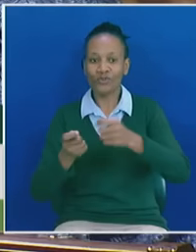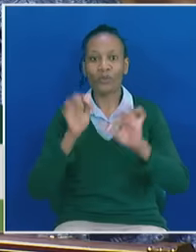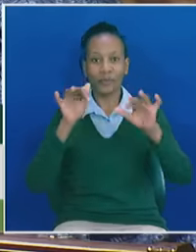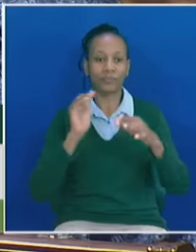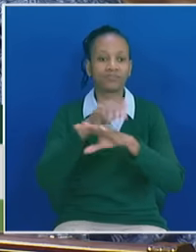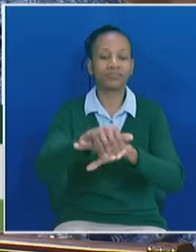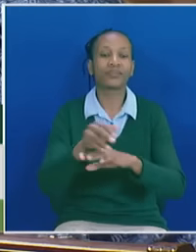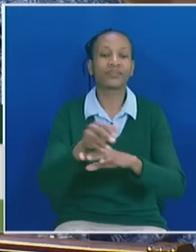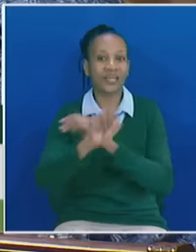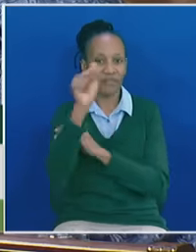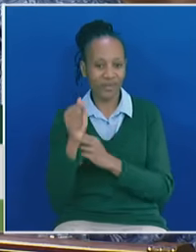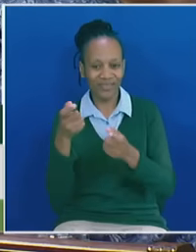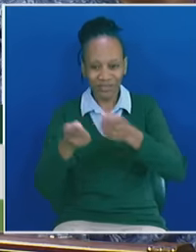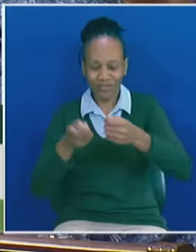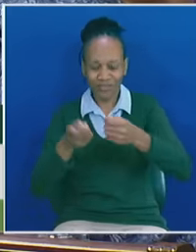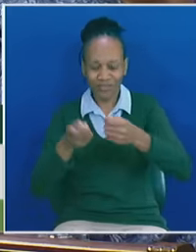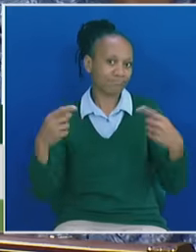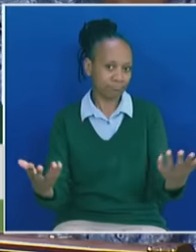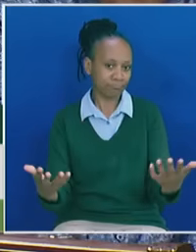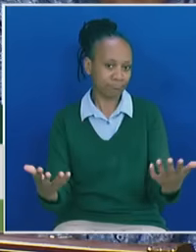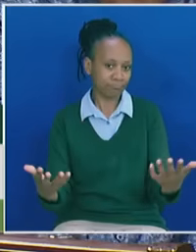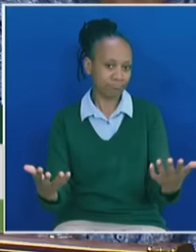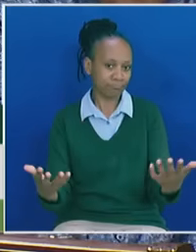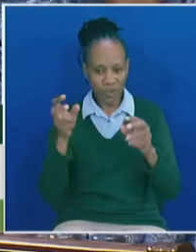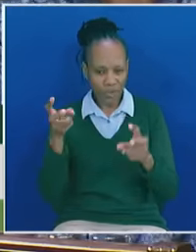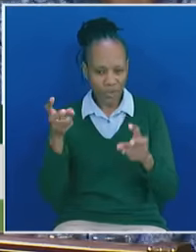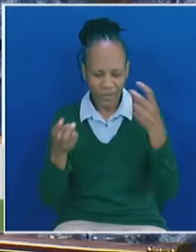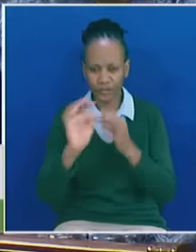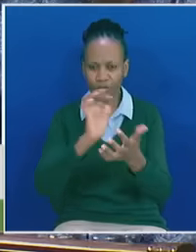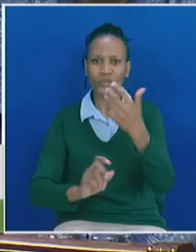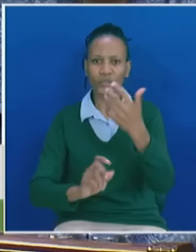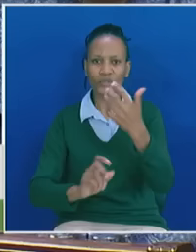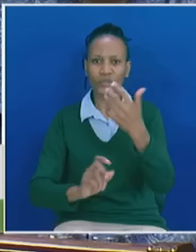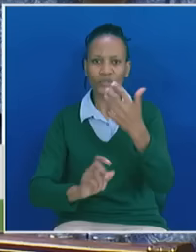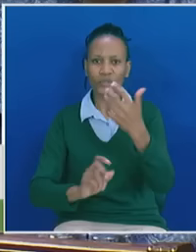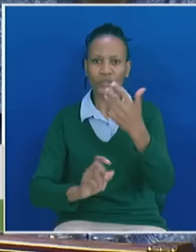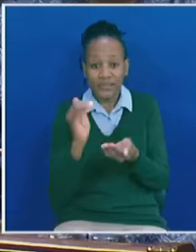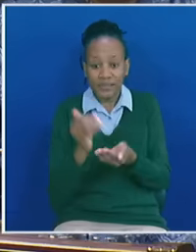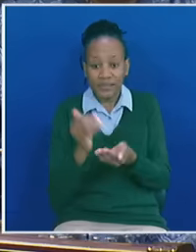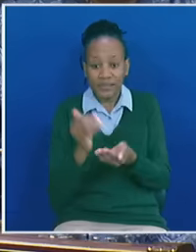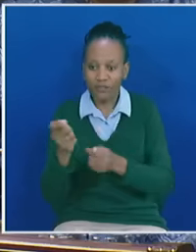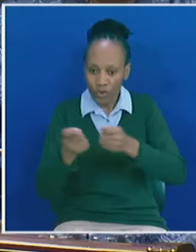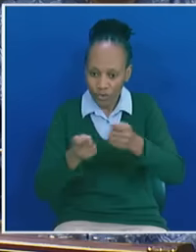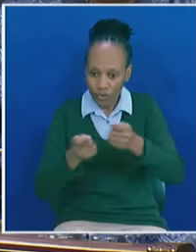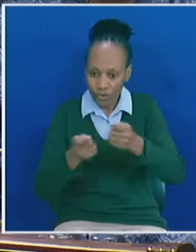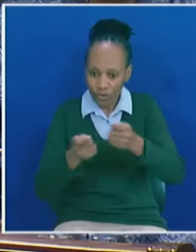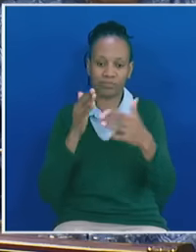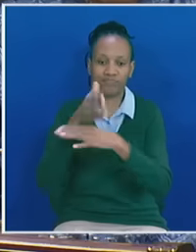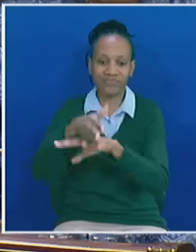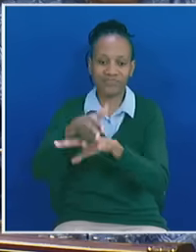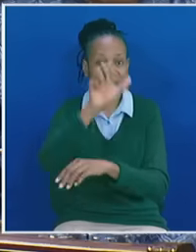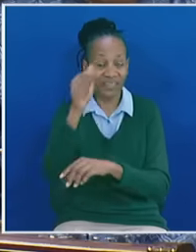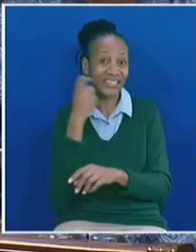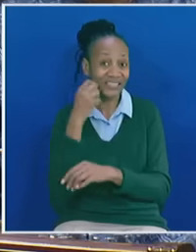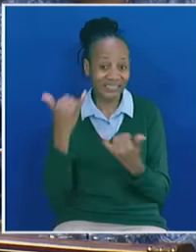Africa. It is not a wonder that there is rumors that extremists find a safe harbor in South Africa. This minister